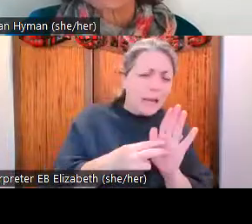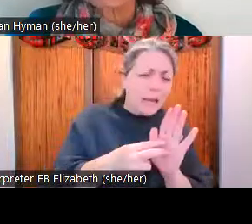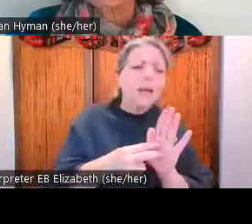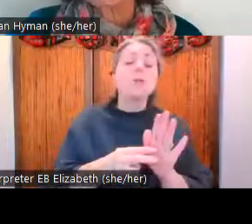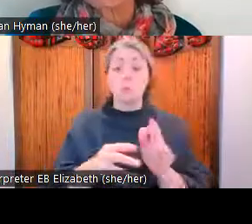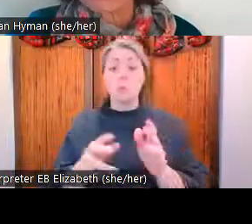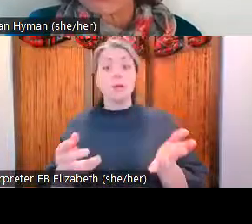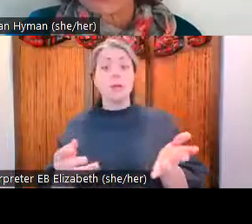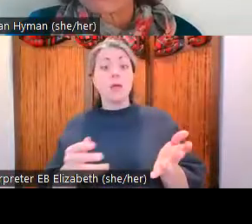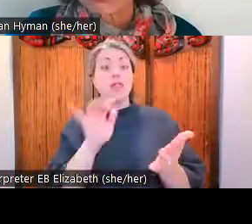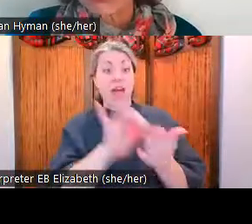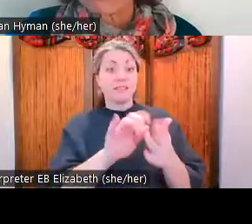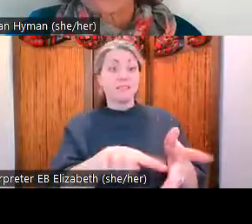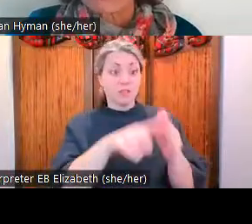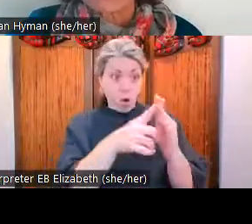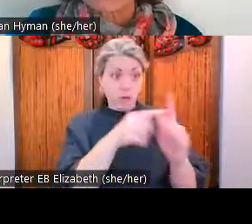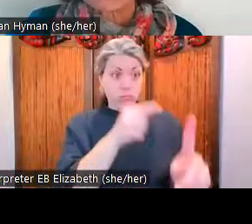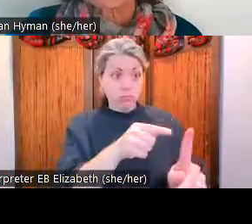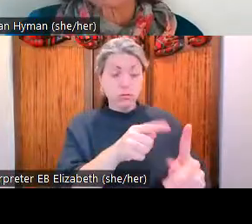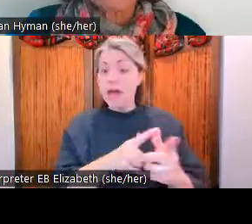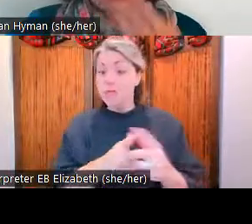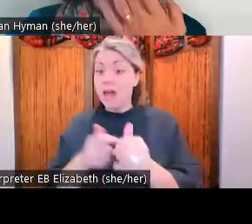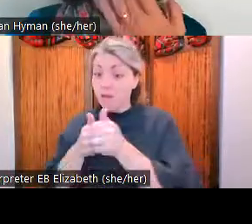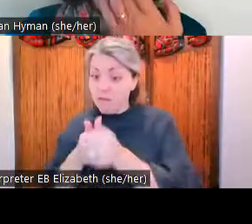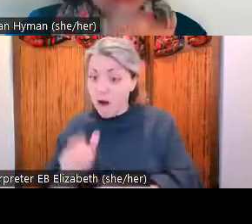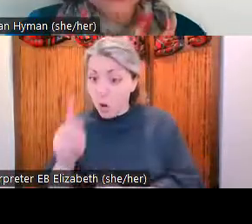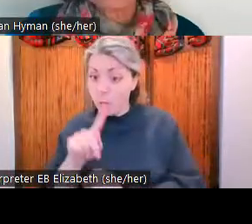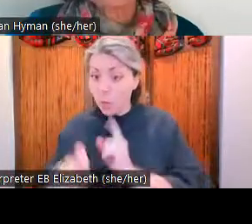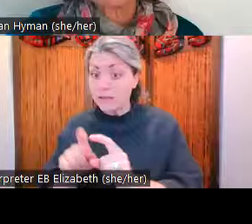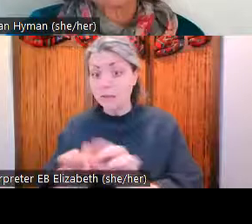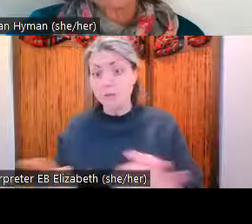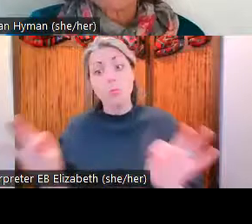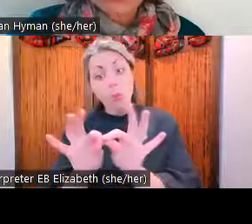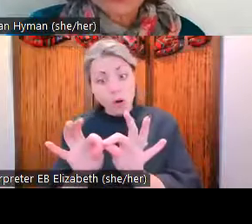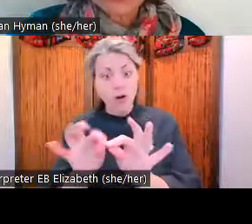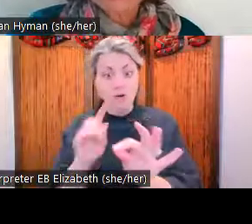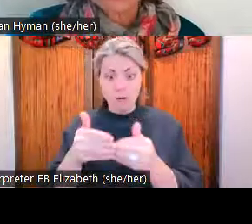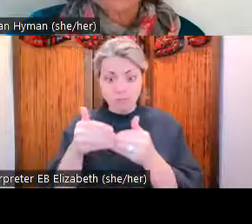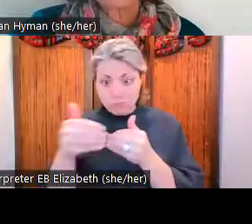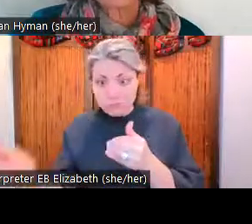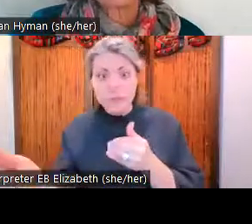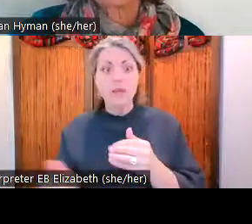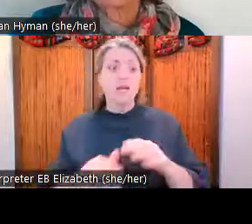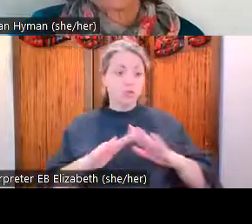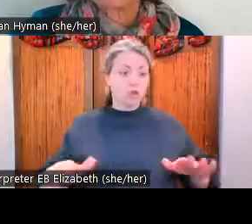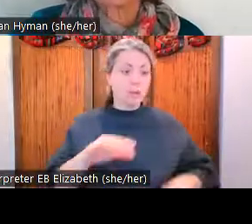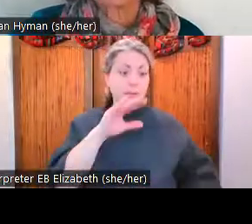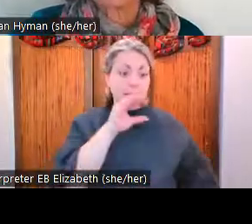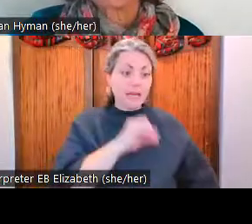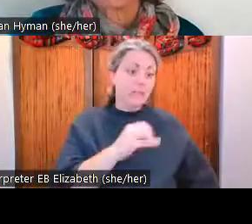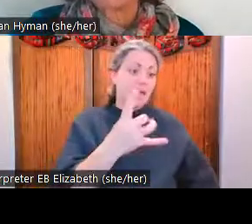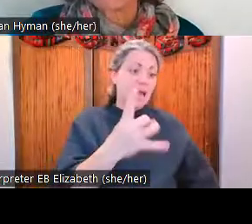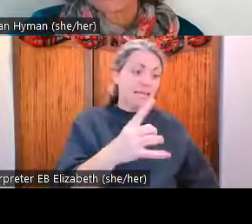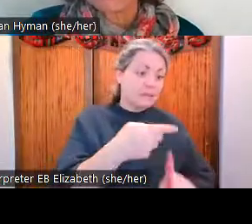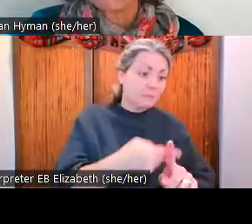important to interpret the MCHAT. And for children that are either 18 or 24 to